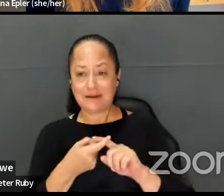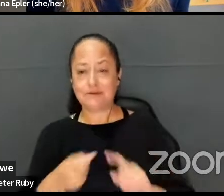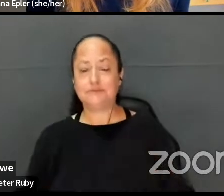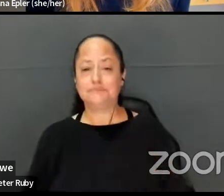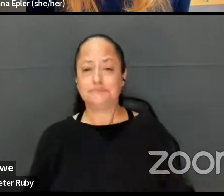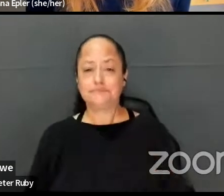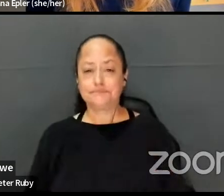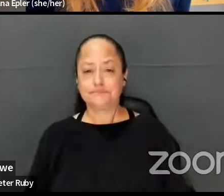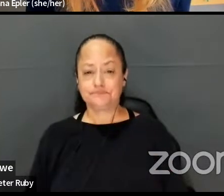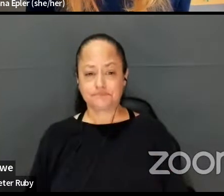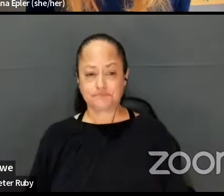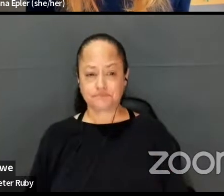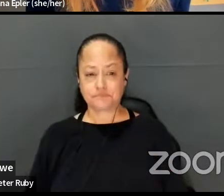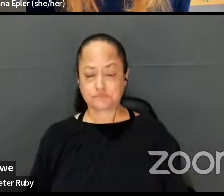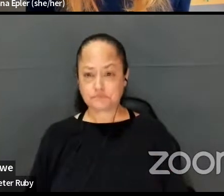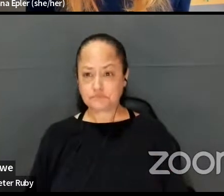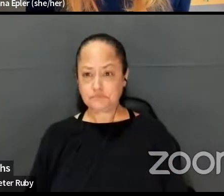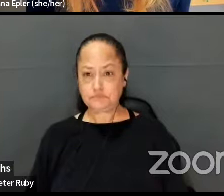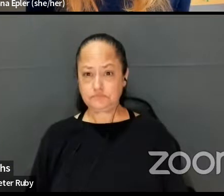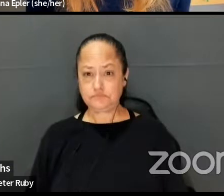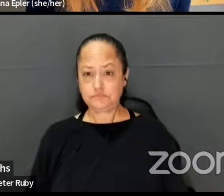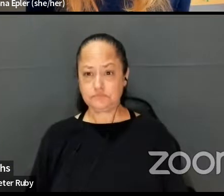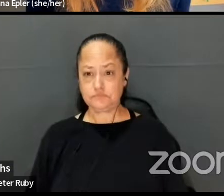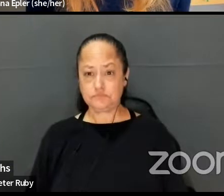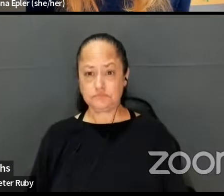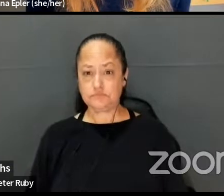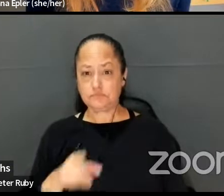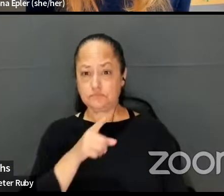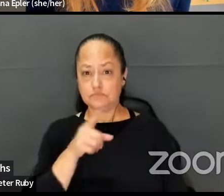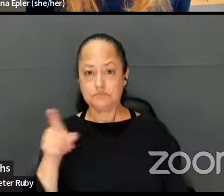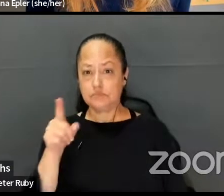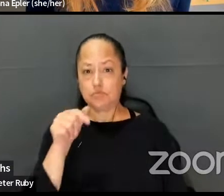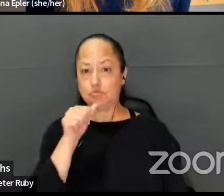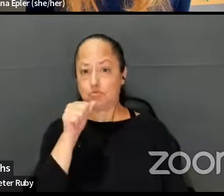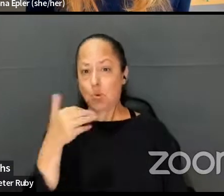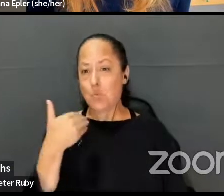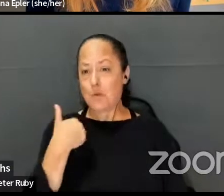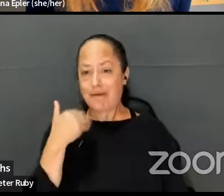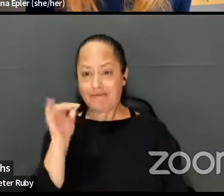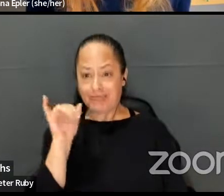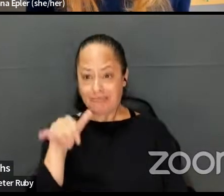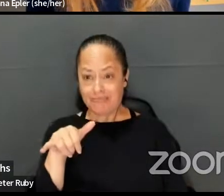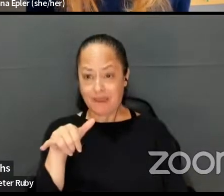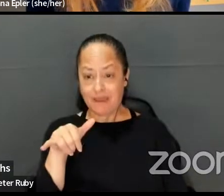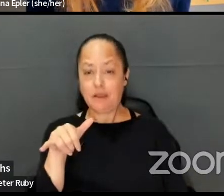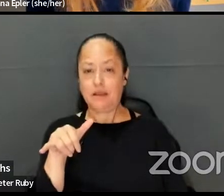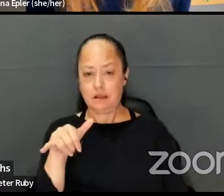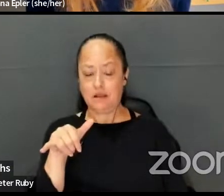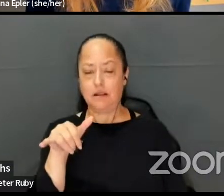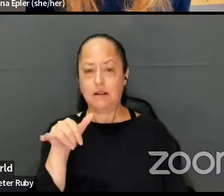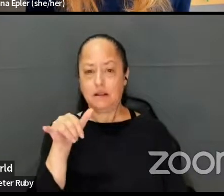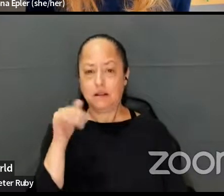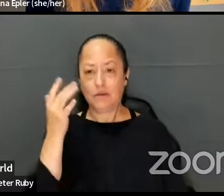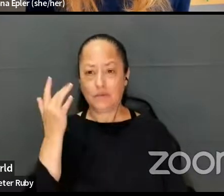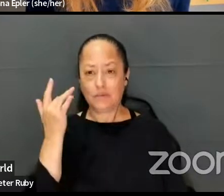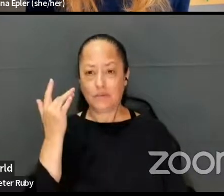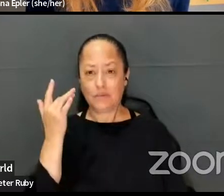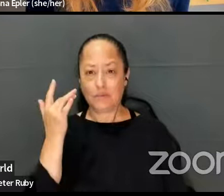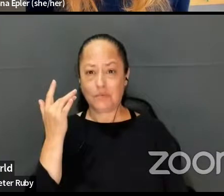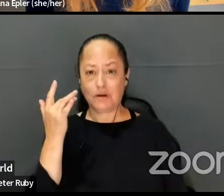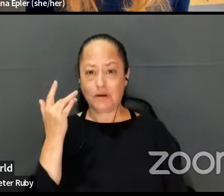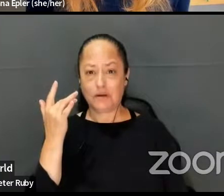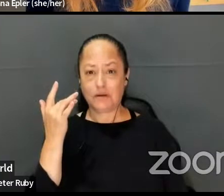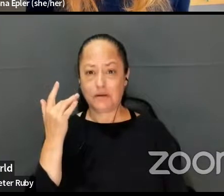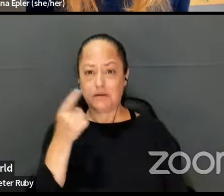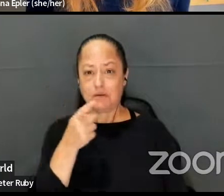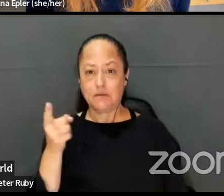that if you don't have that, And this is why, and